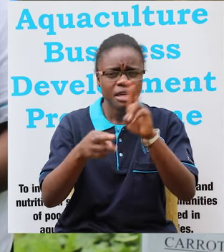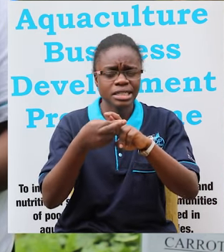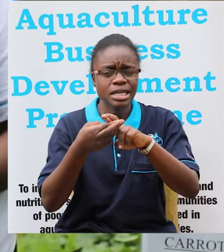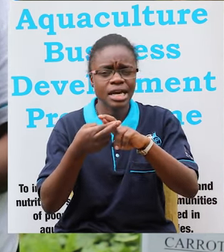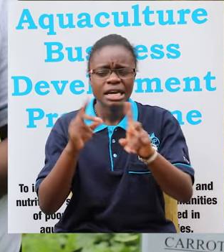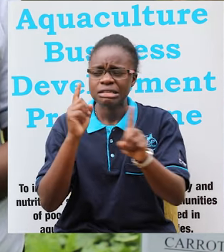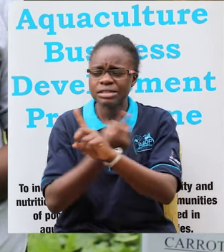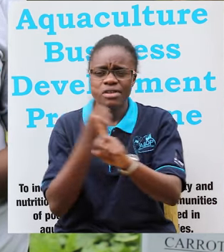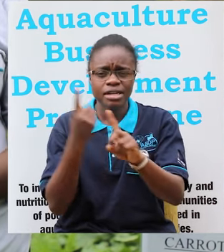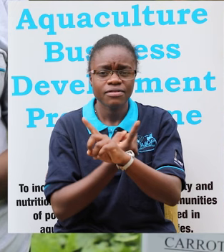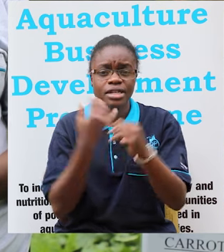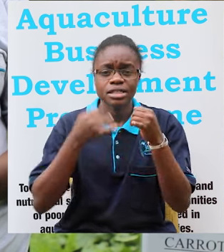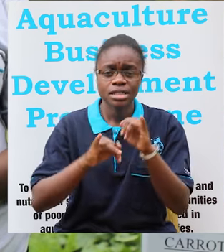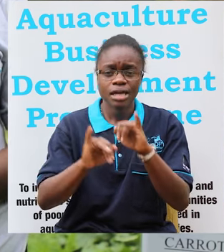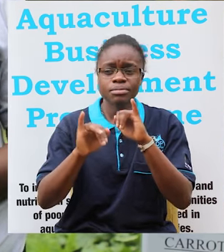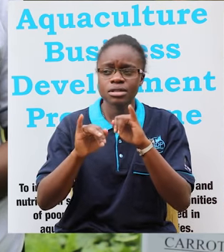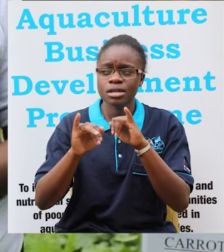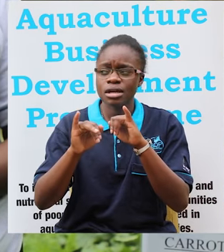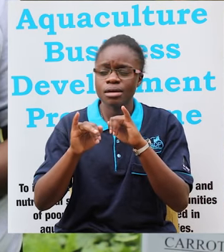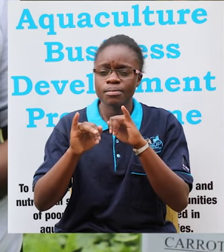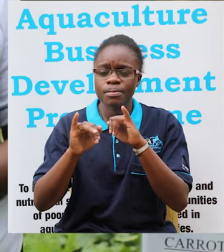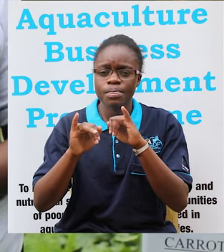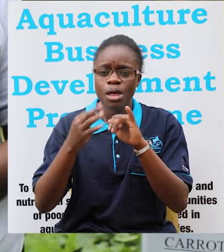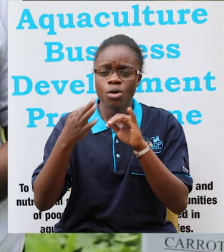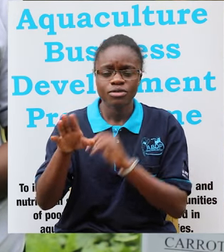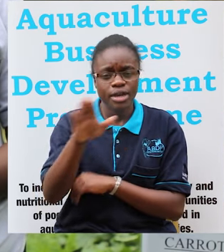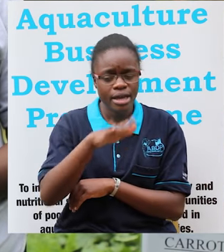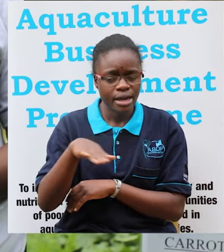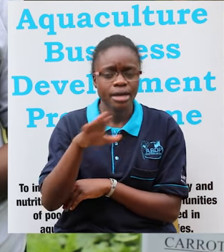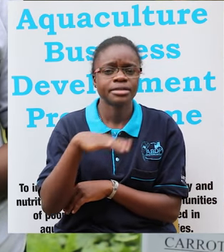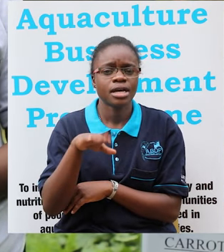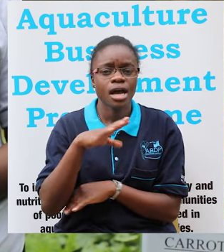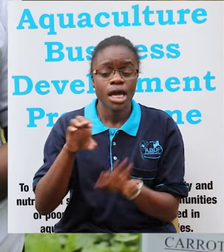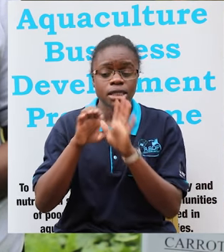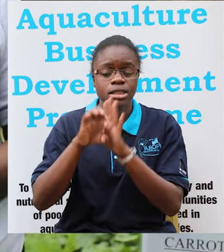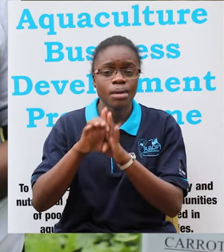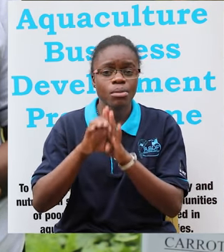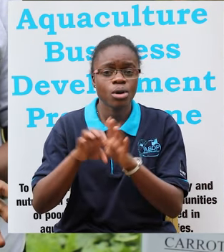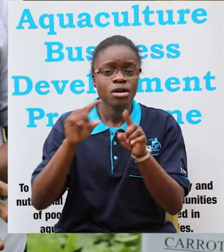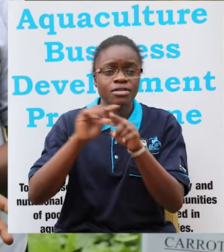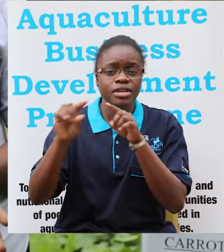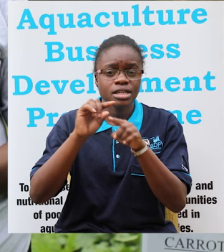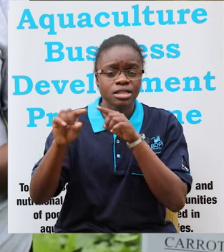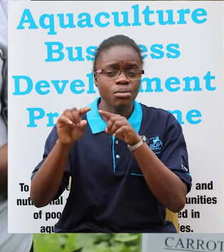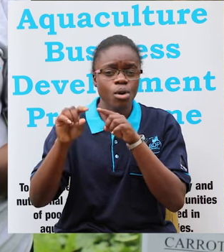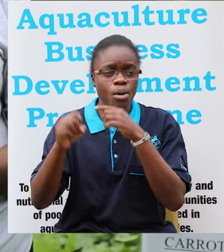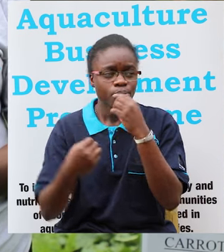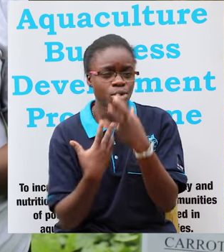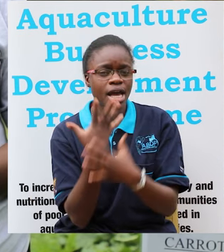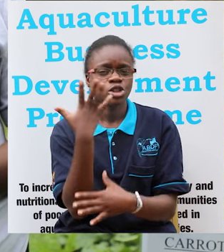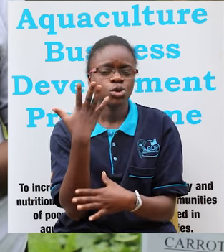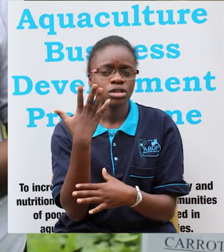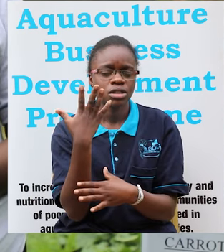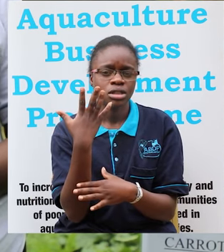related in the different agroecological zone. We also have the vegetable production at ground